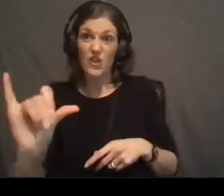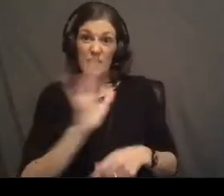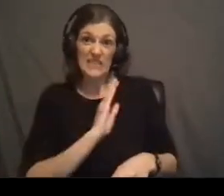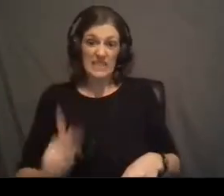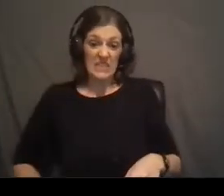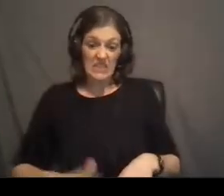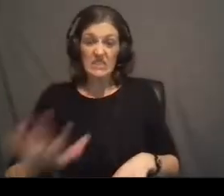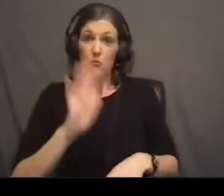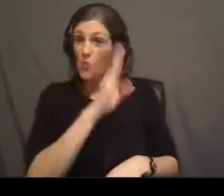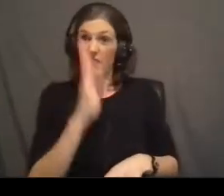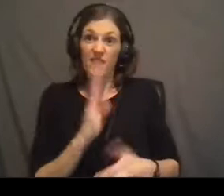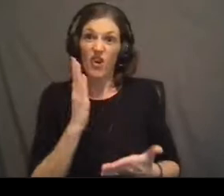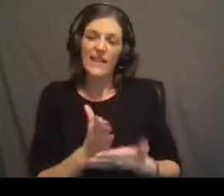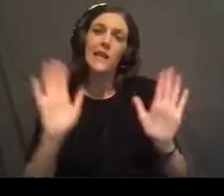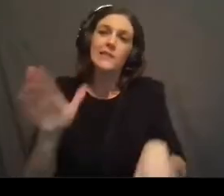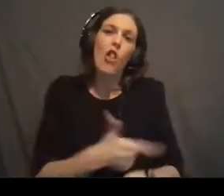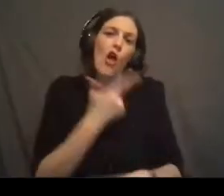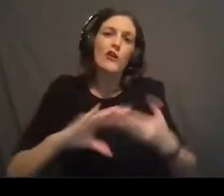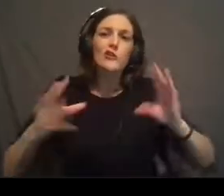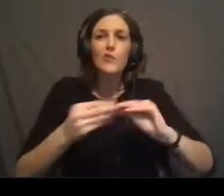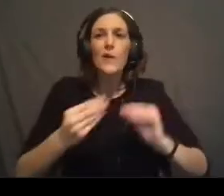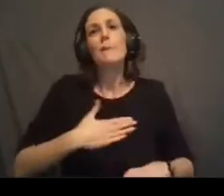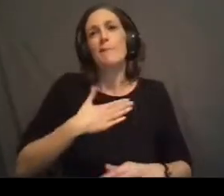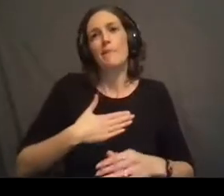will never end. It's a long story. Please enjoy some food.